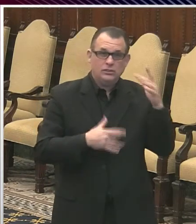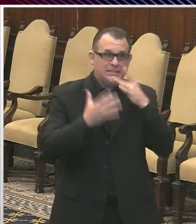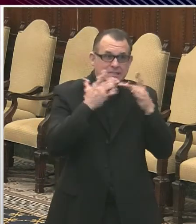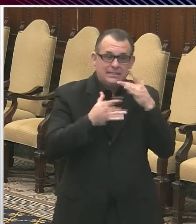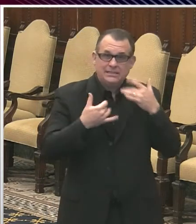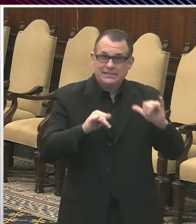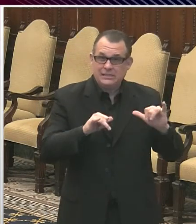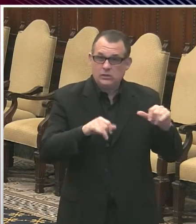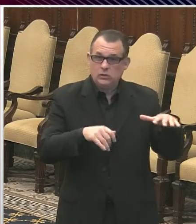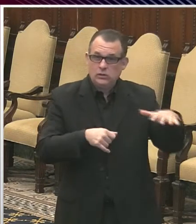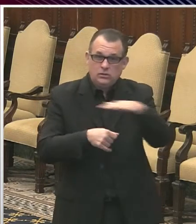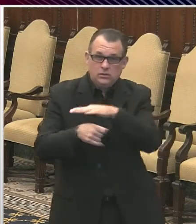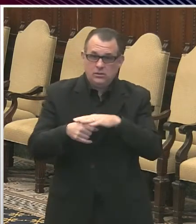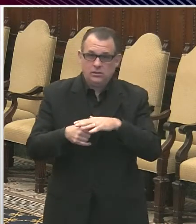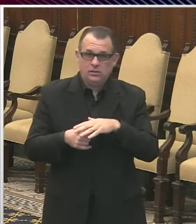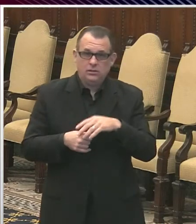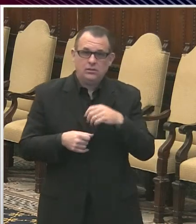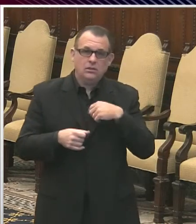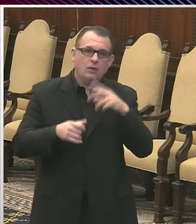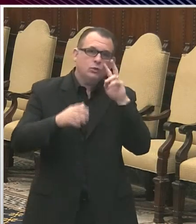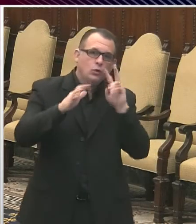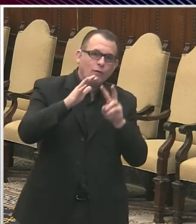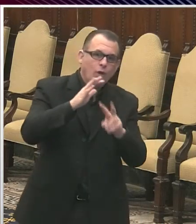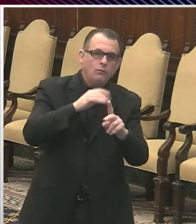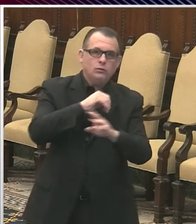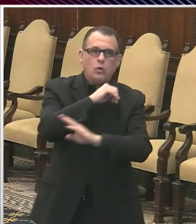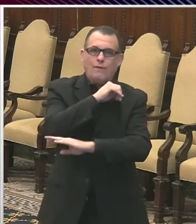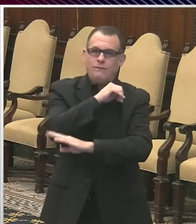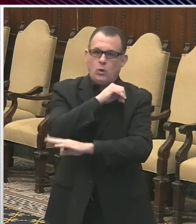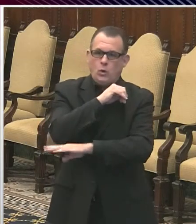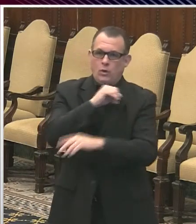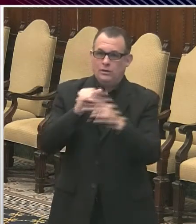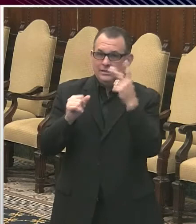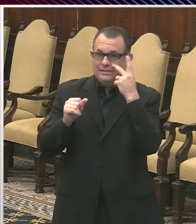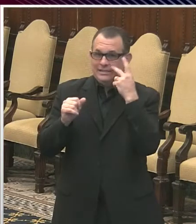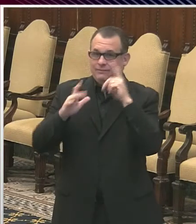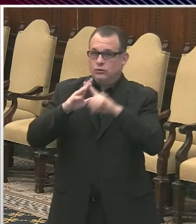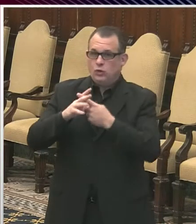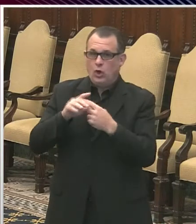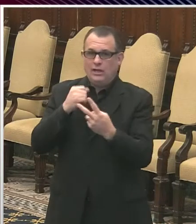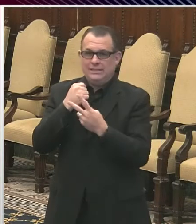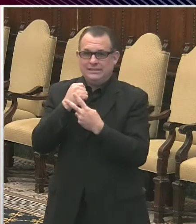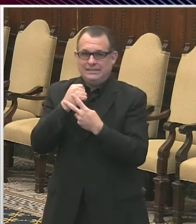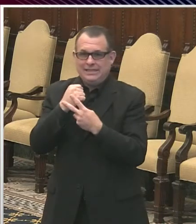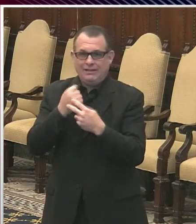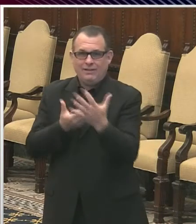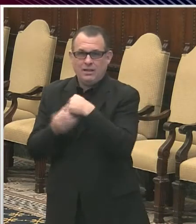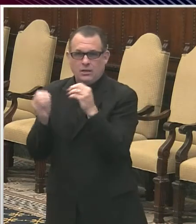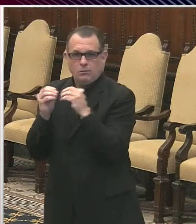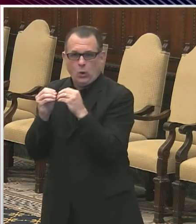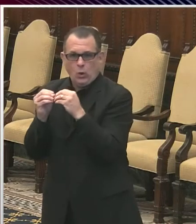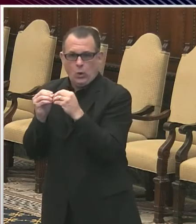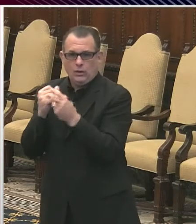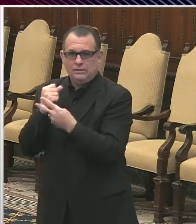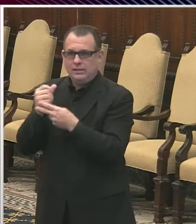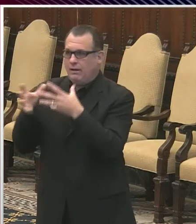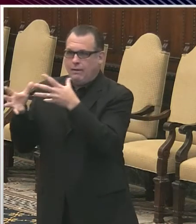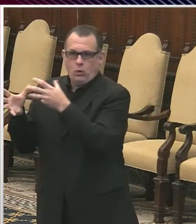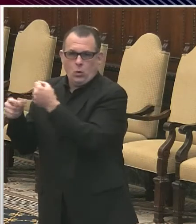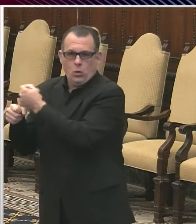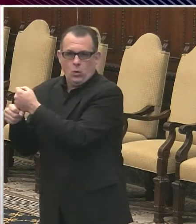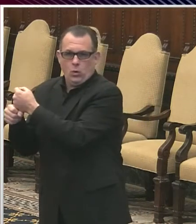looking more forward to the fall, see if we can begin stockpiling in case we have reoccurrence